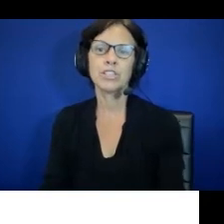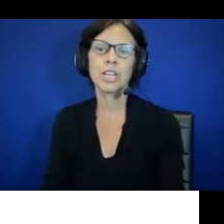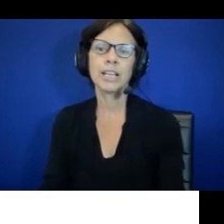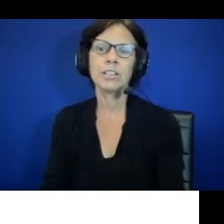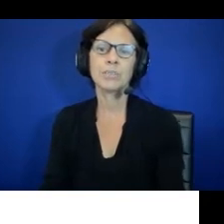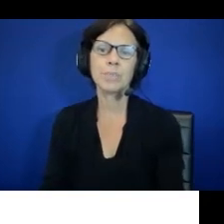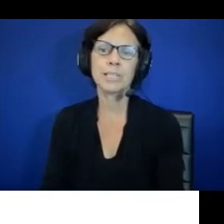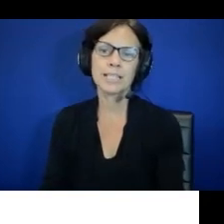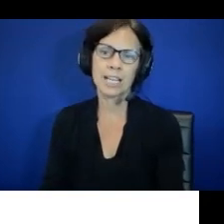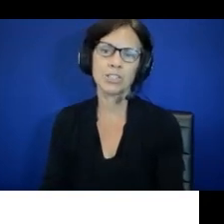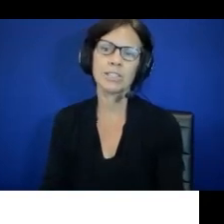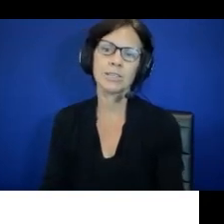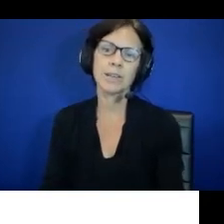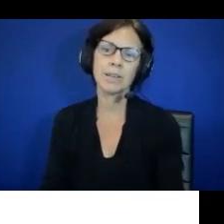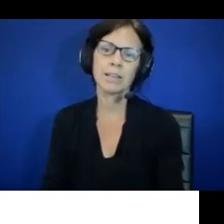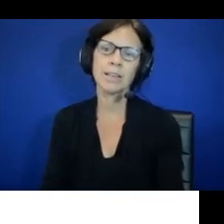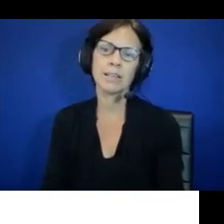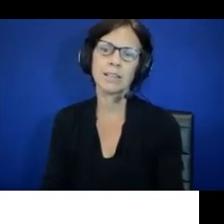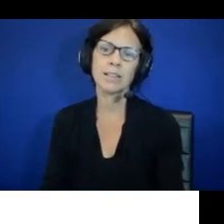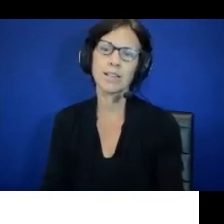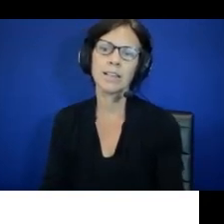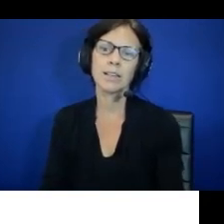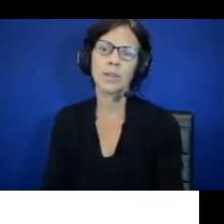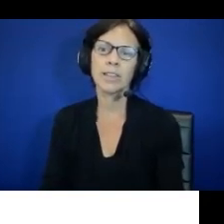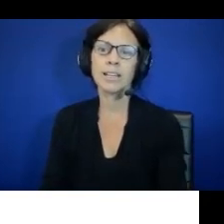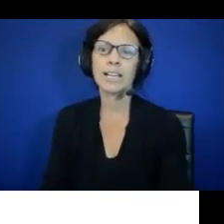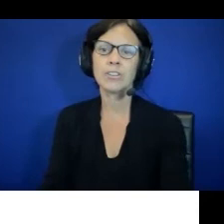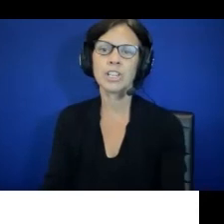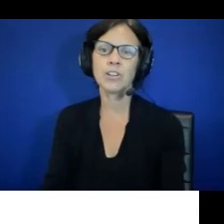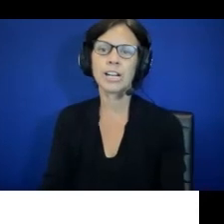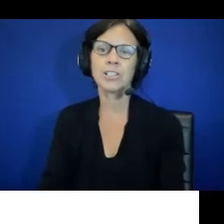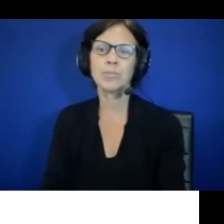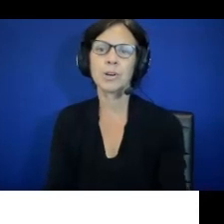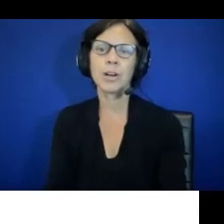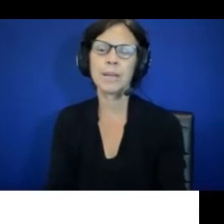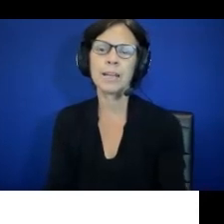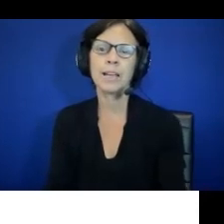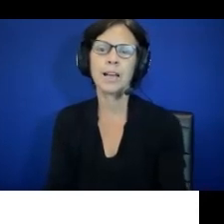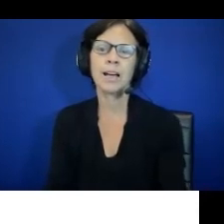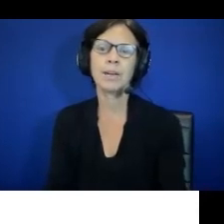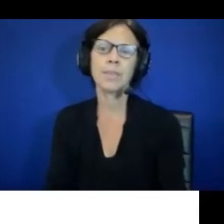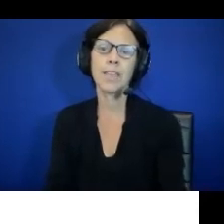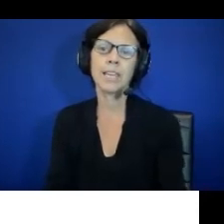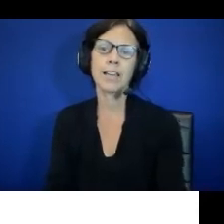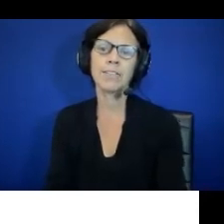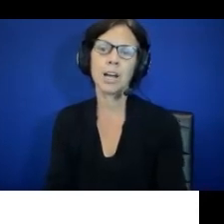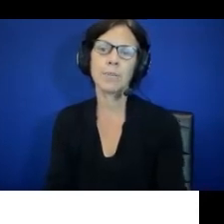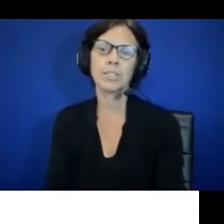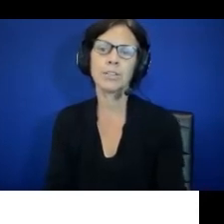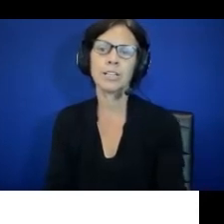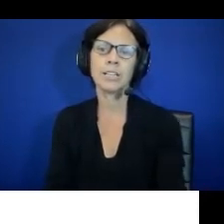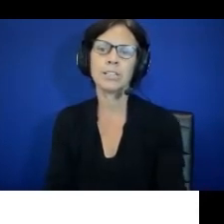could change people's intentions, maybe within an intergenerational programming, thinking of